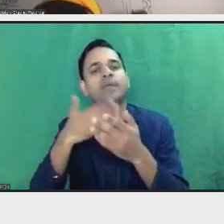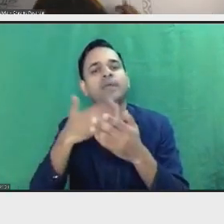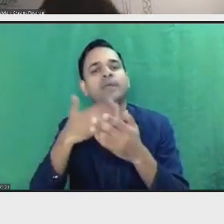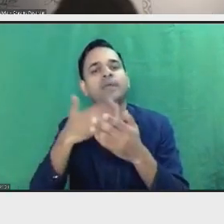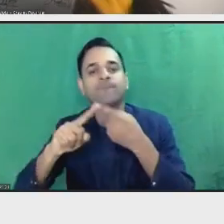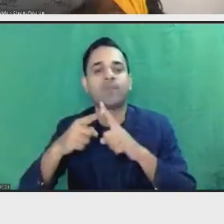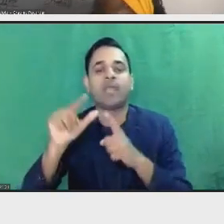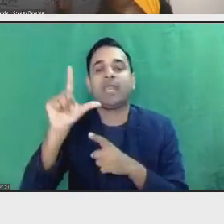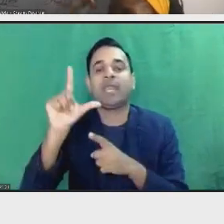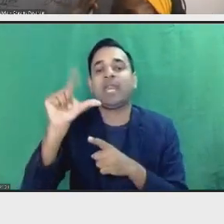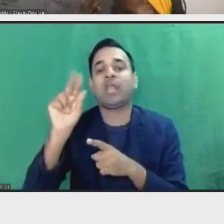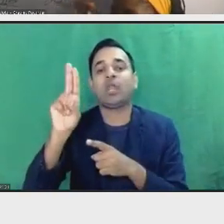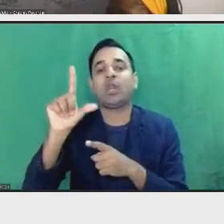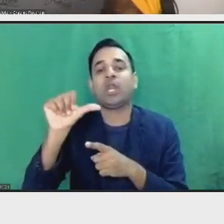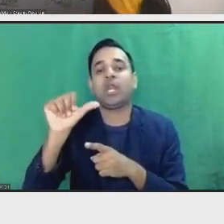graphic facilitator